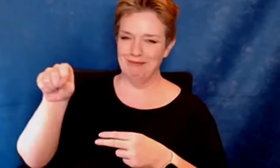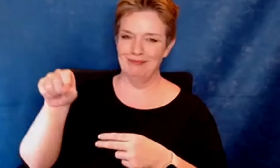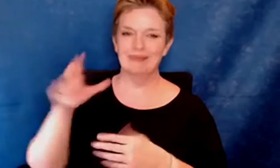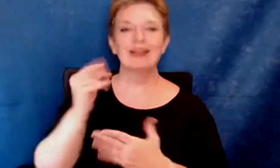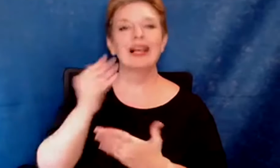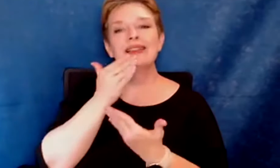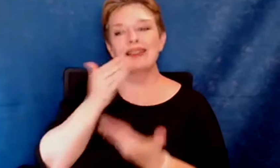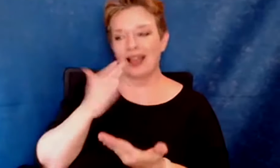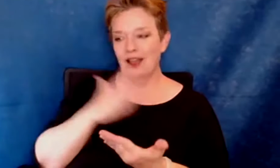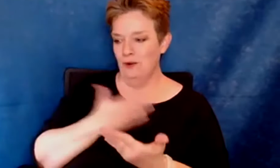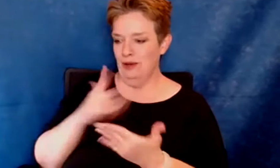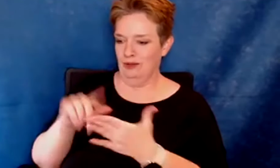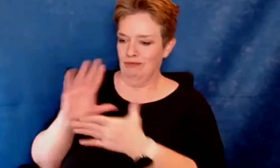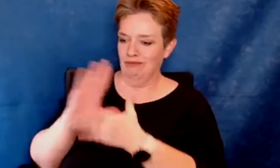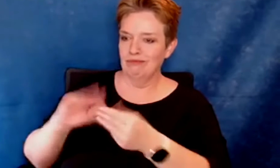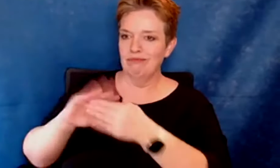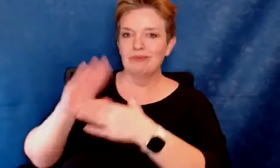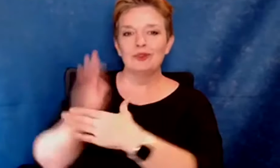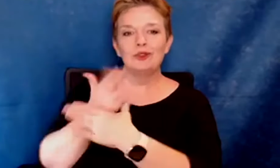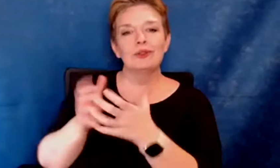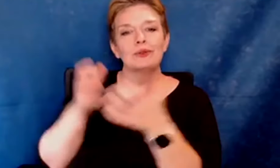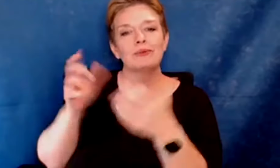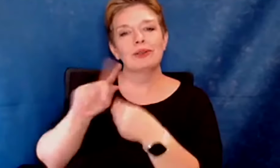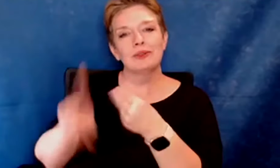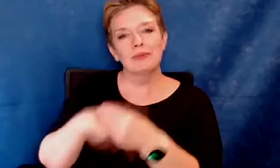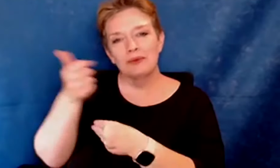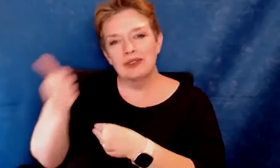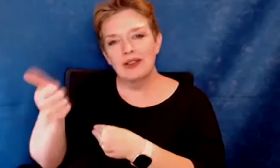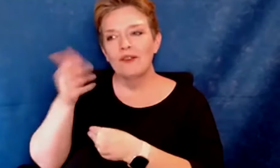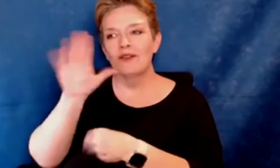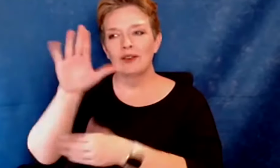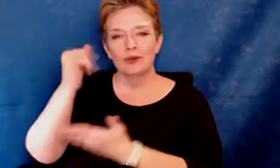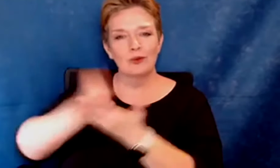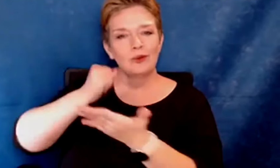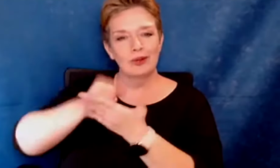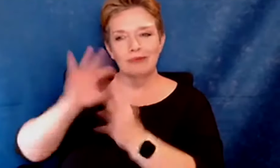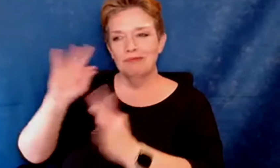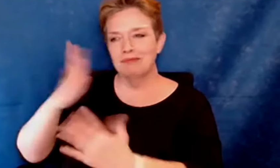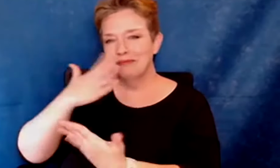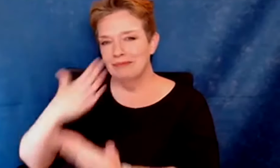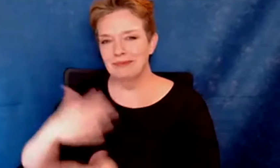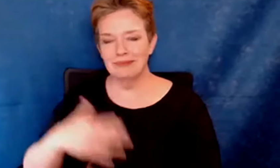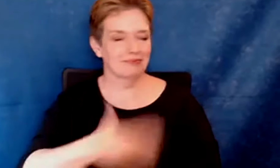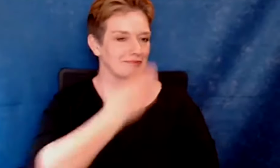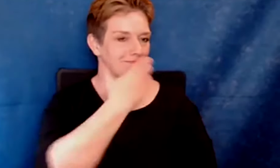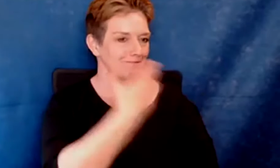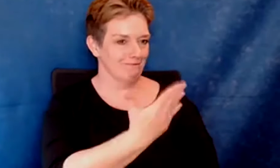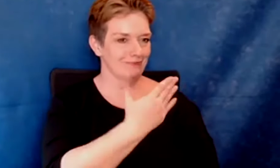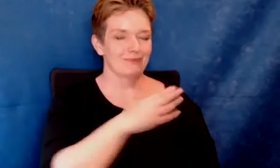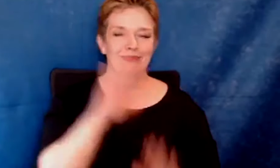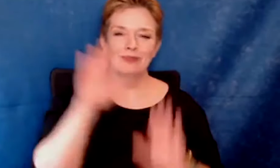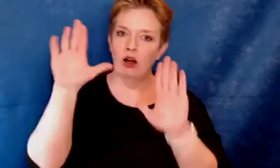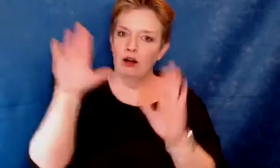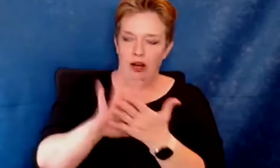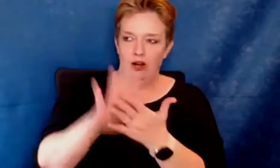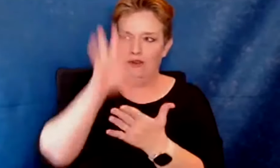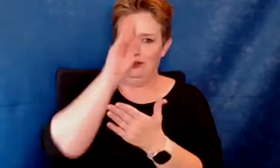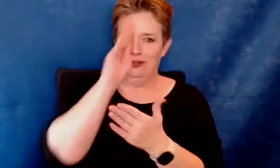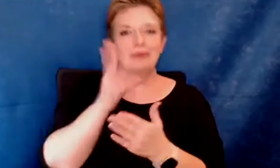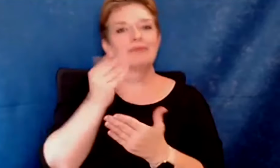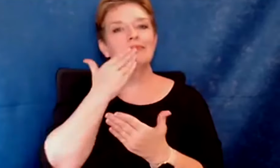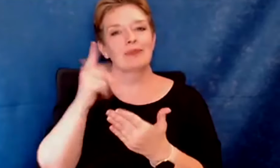for sharing so much about yourself and your work tonight. Thank you. It's great to learn about. Thank you,